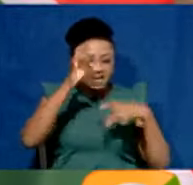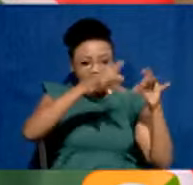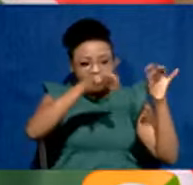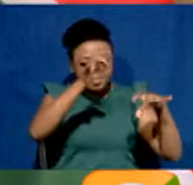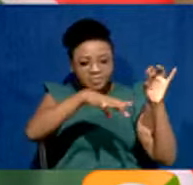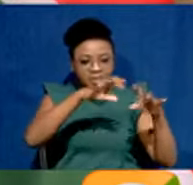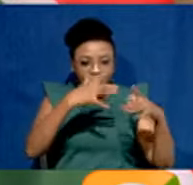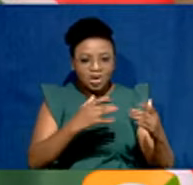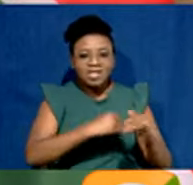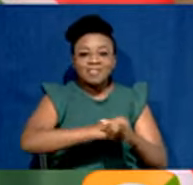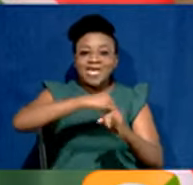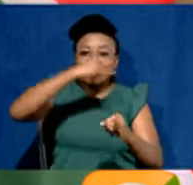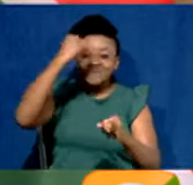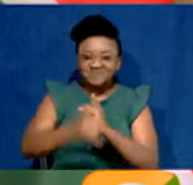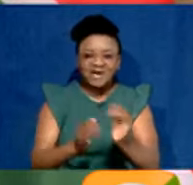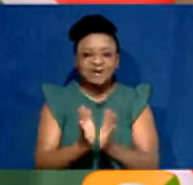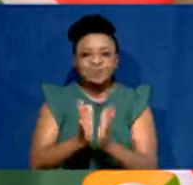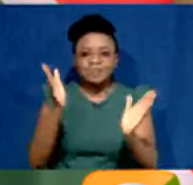public participation.